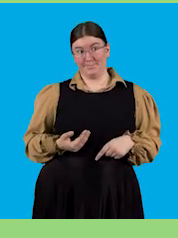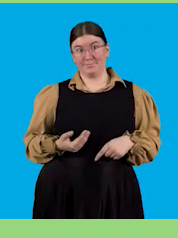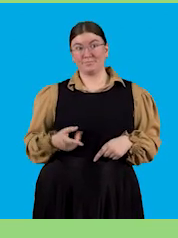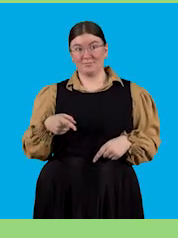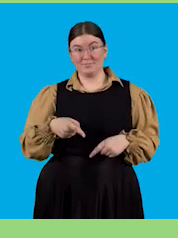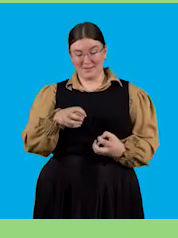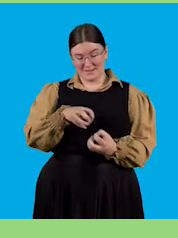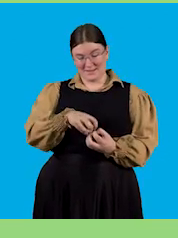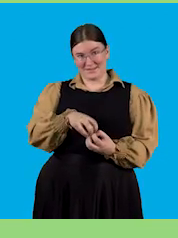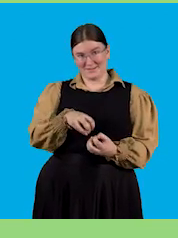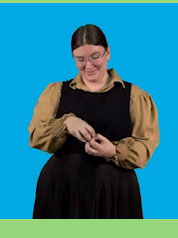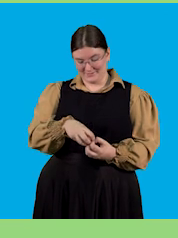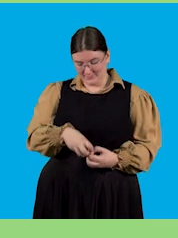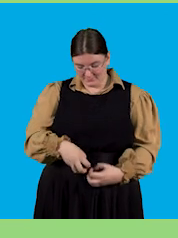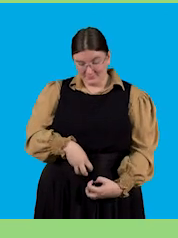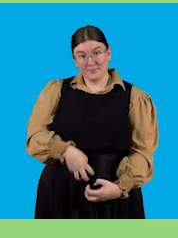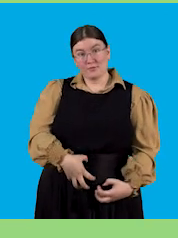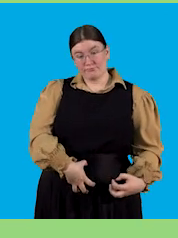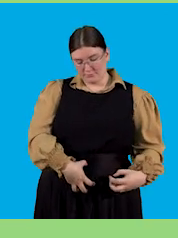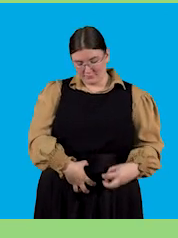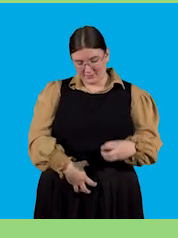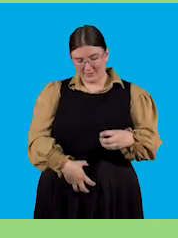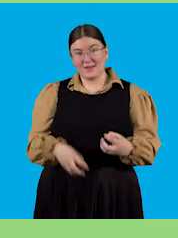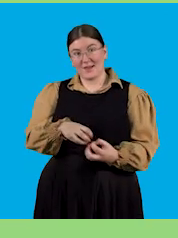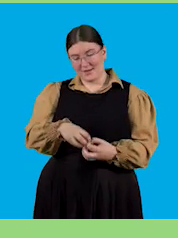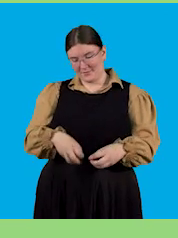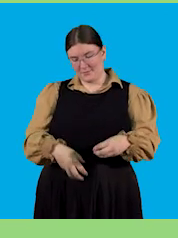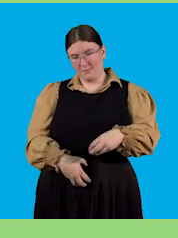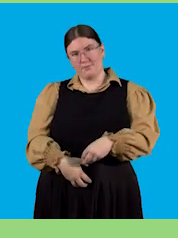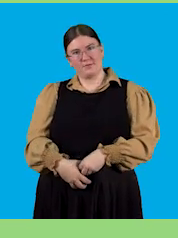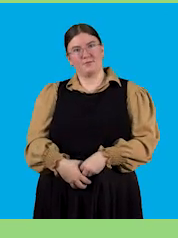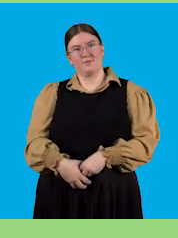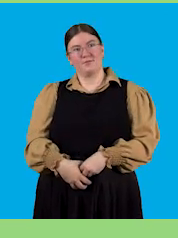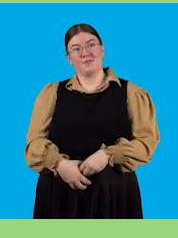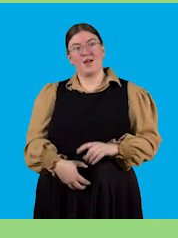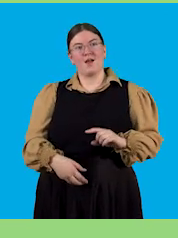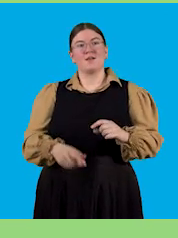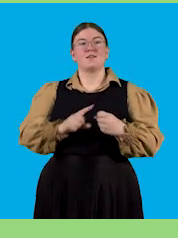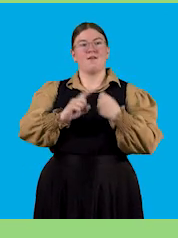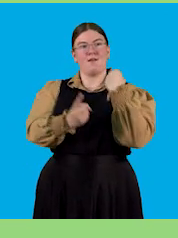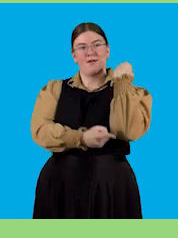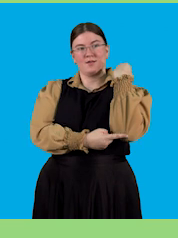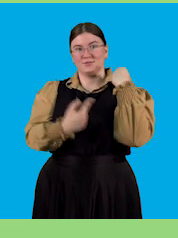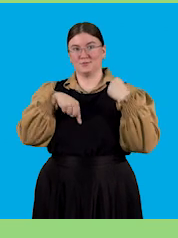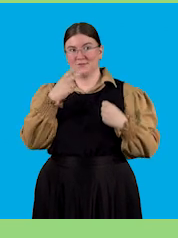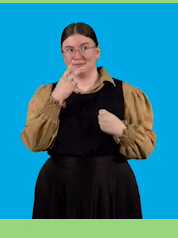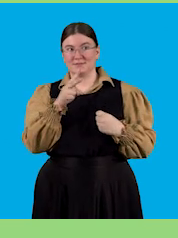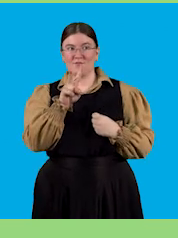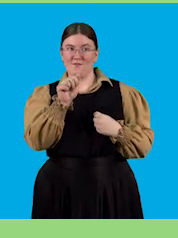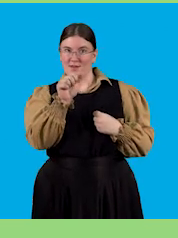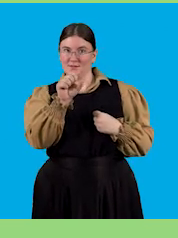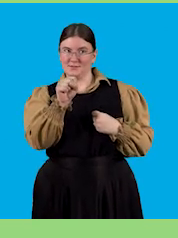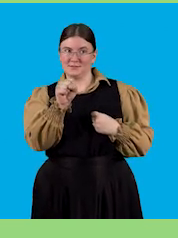where a fertilized egg implants itself. And lastly, we are going to look at the